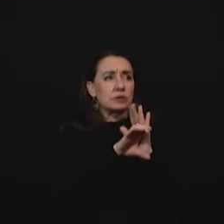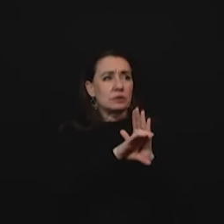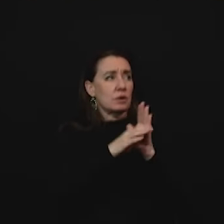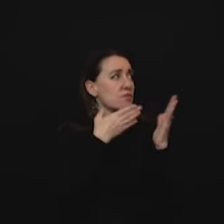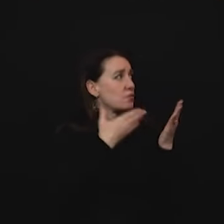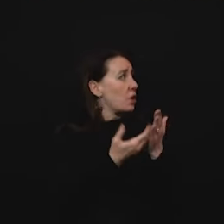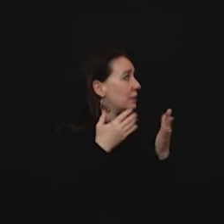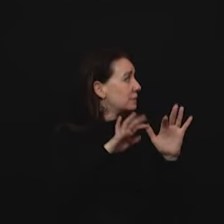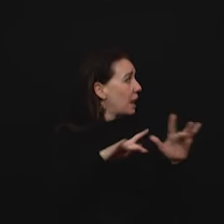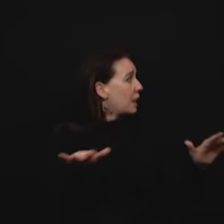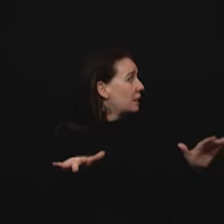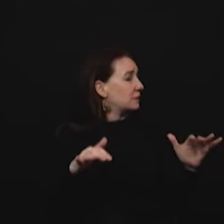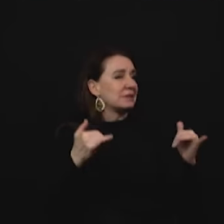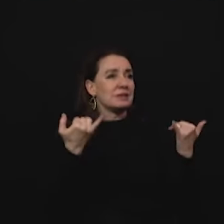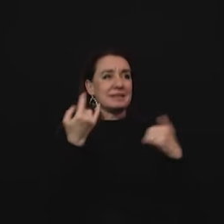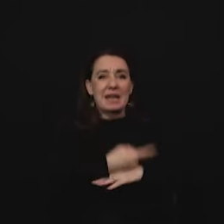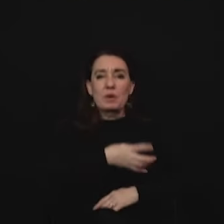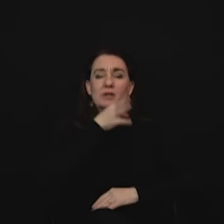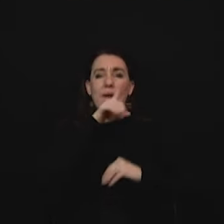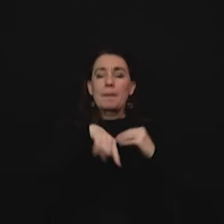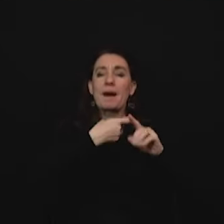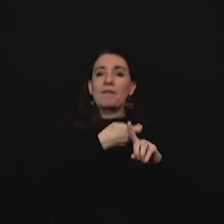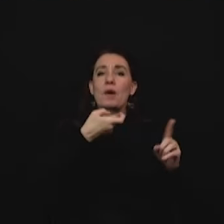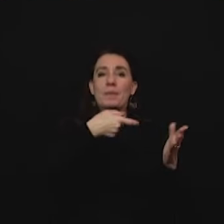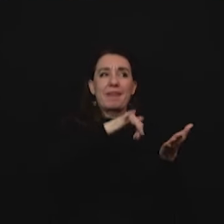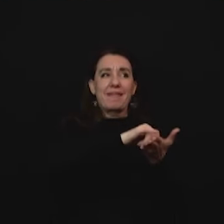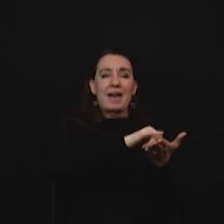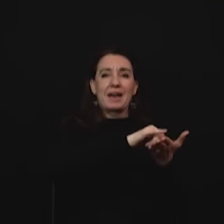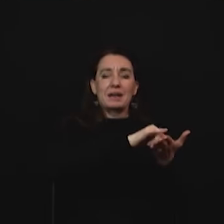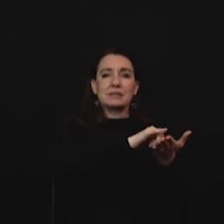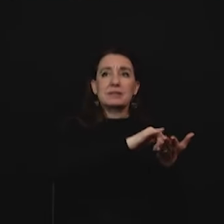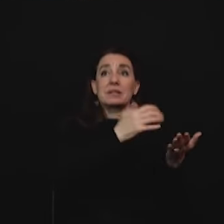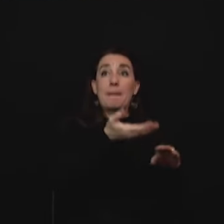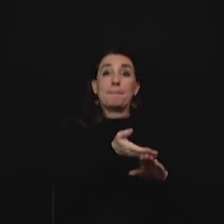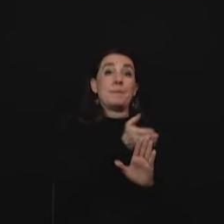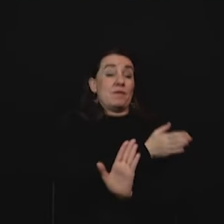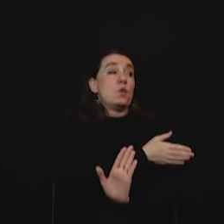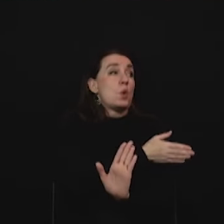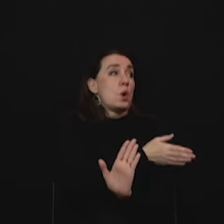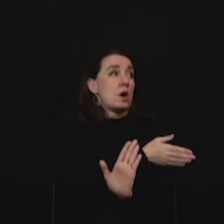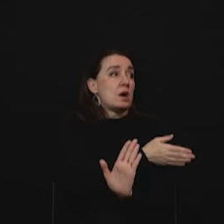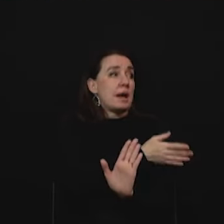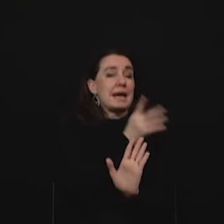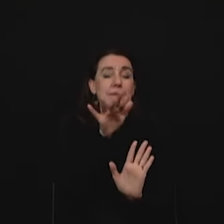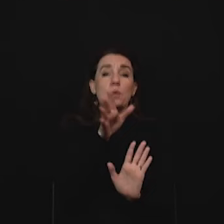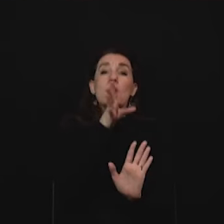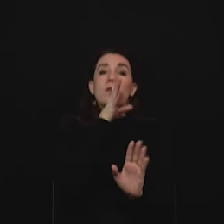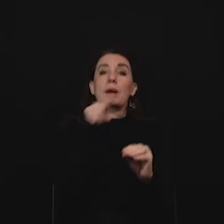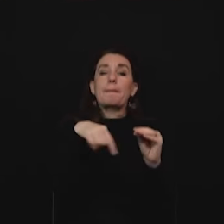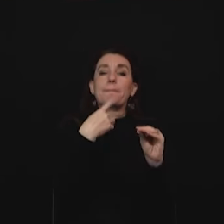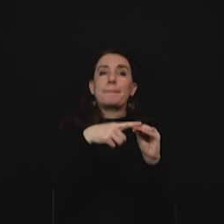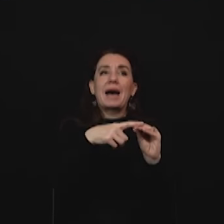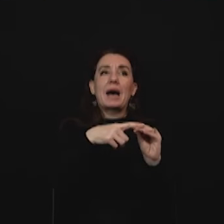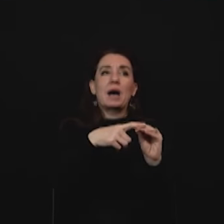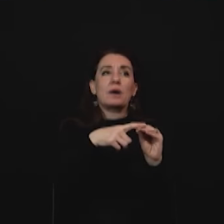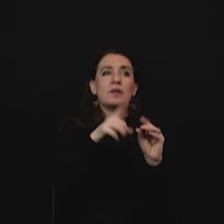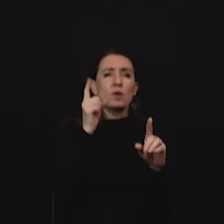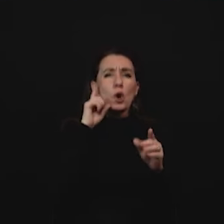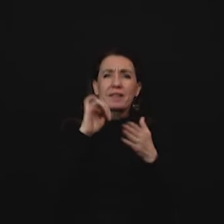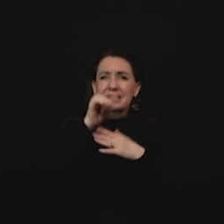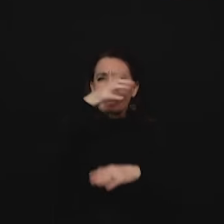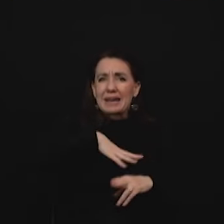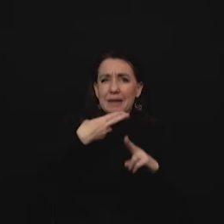things. So today we're going to talk a little bit from that in a moment. But before we do, we're going to talk a little bit about, you guys ever heard of this guy